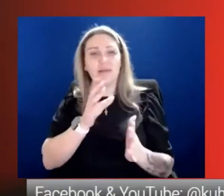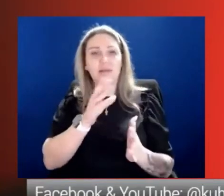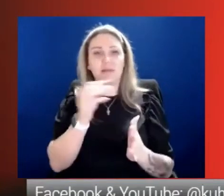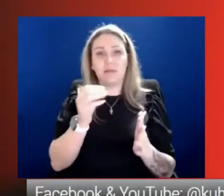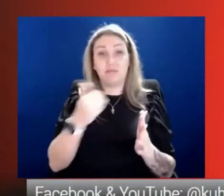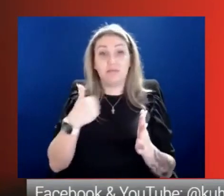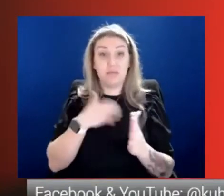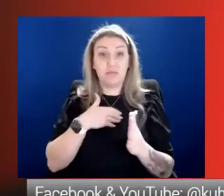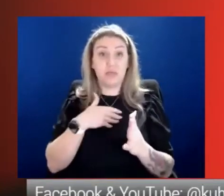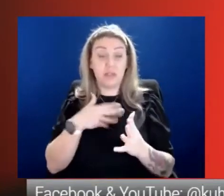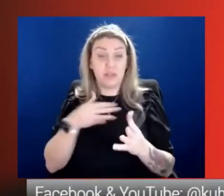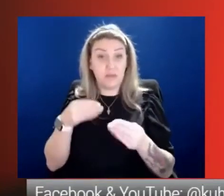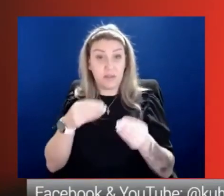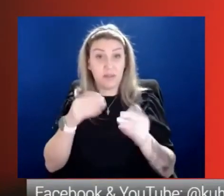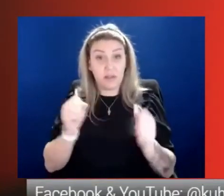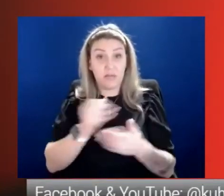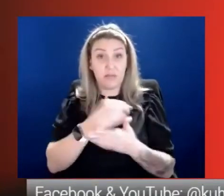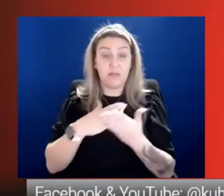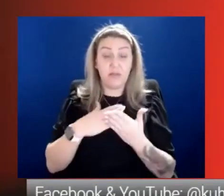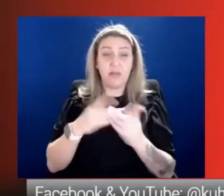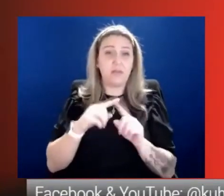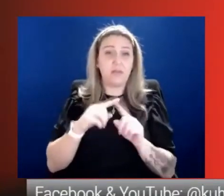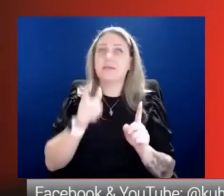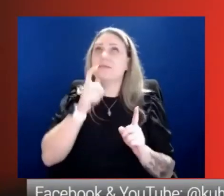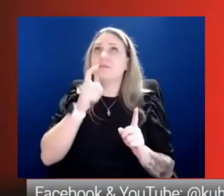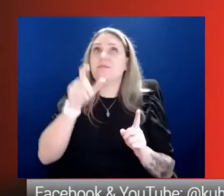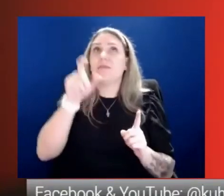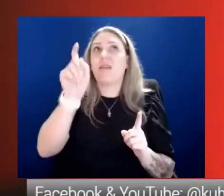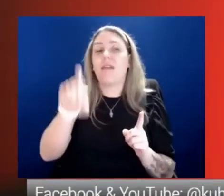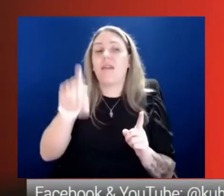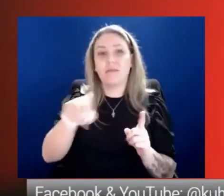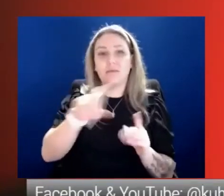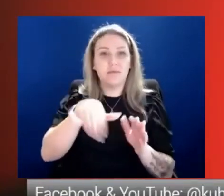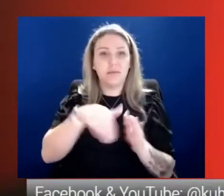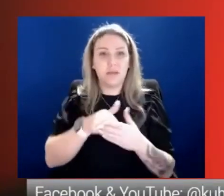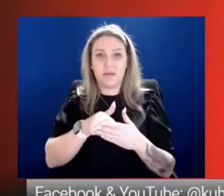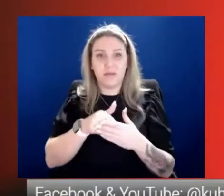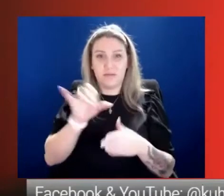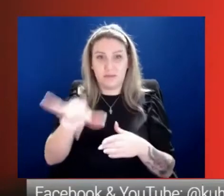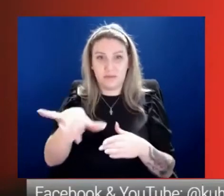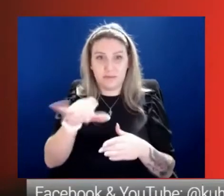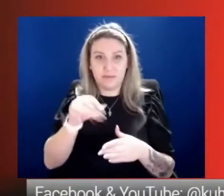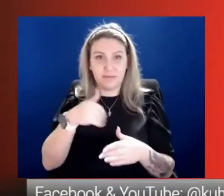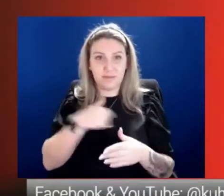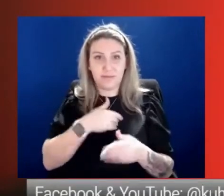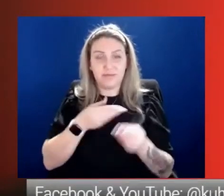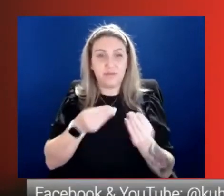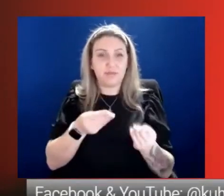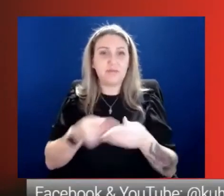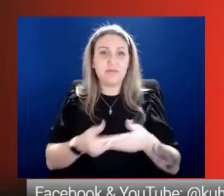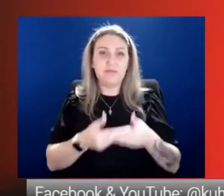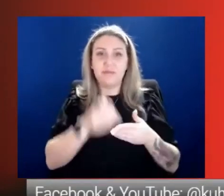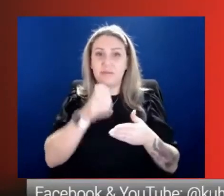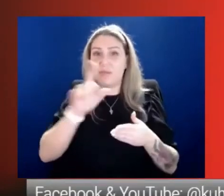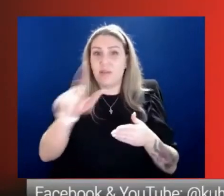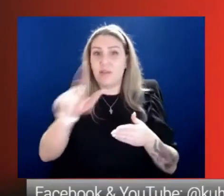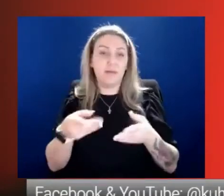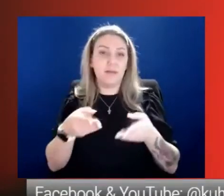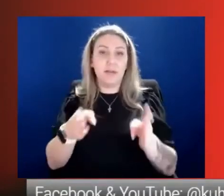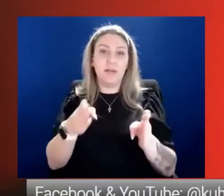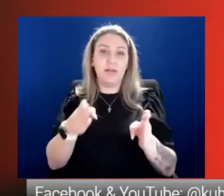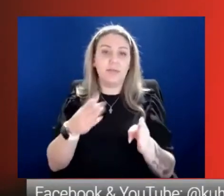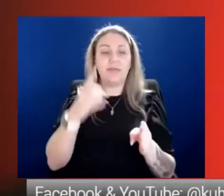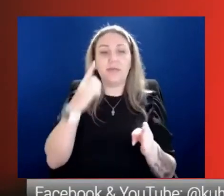but it doesn't have, it is not all of that. Breastfeeding a baby is not the only way to have that very